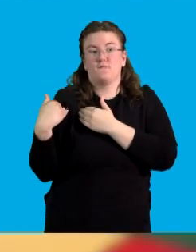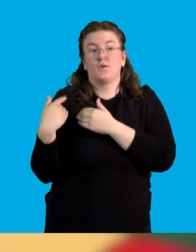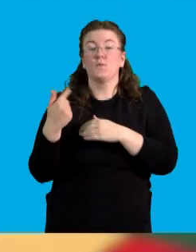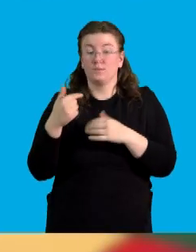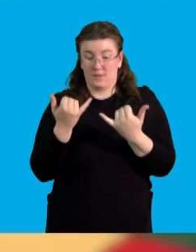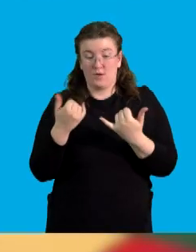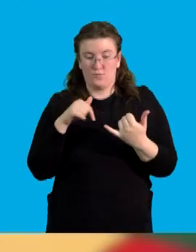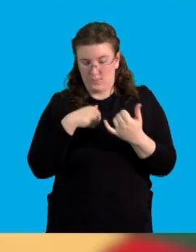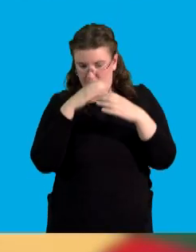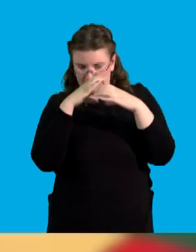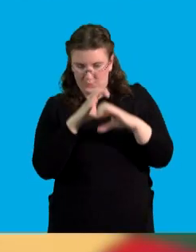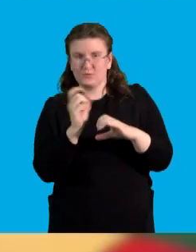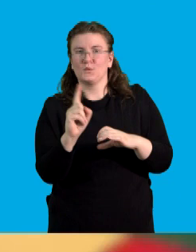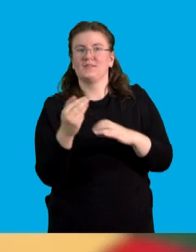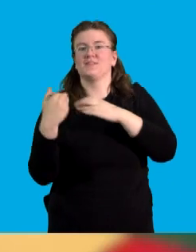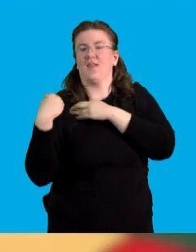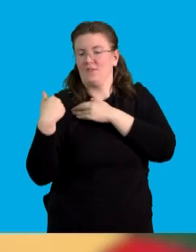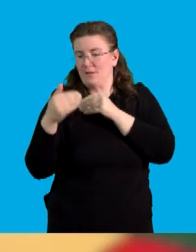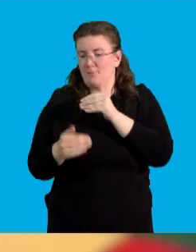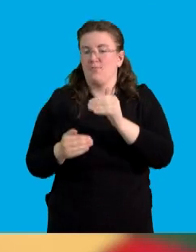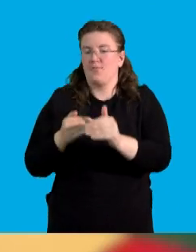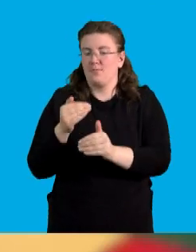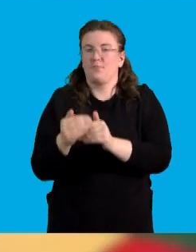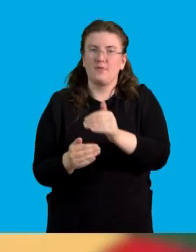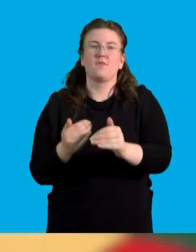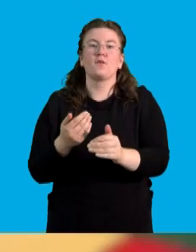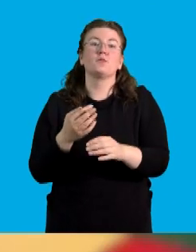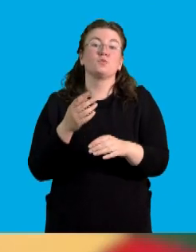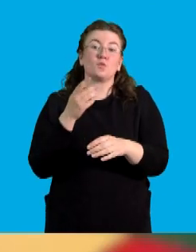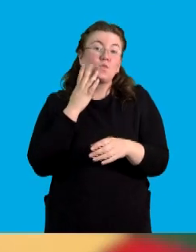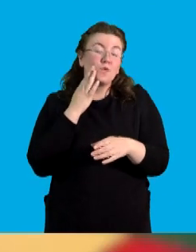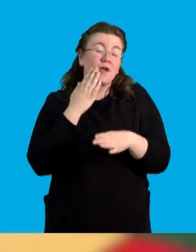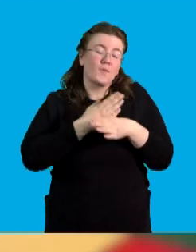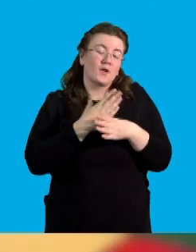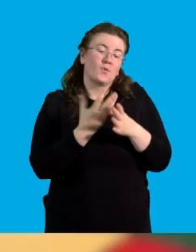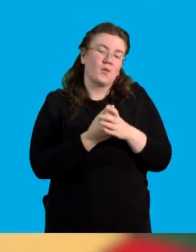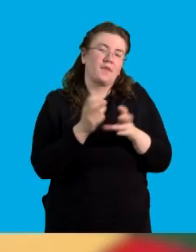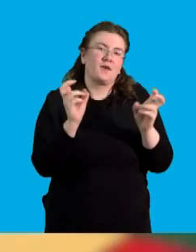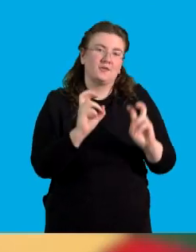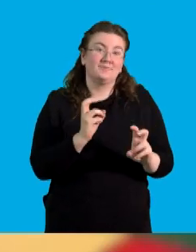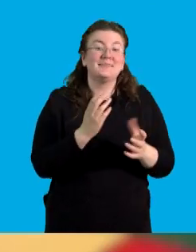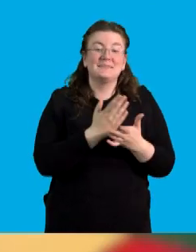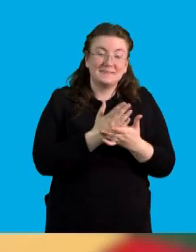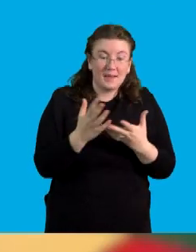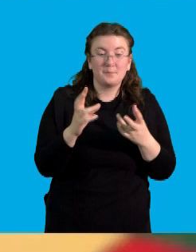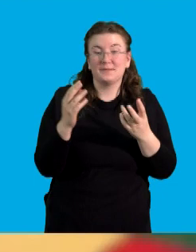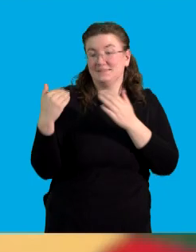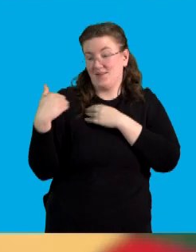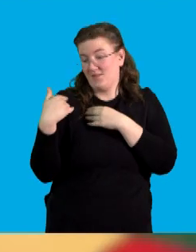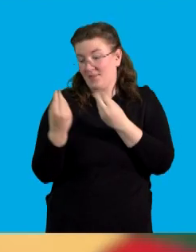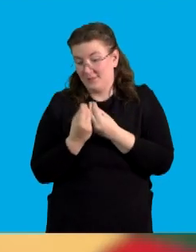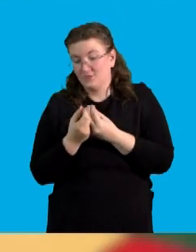safety measures that you need to take when you are working with electricity, some safety practices that you need to undergo when you want to work